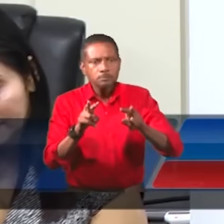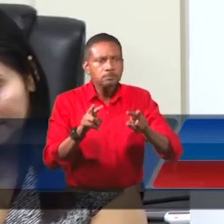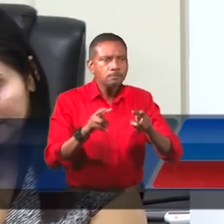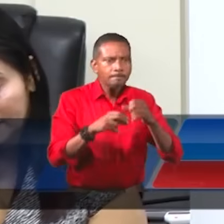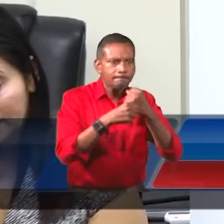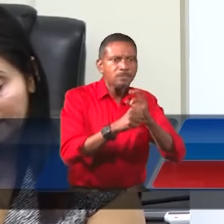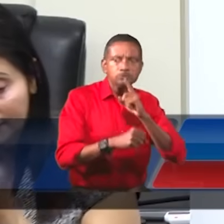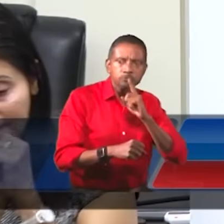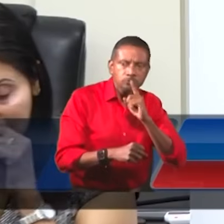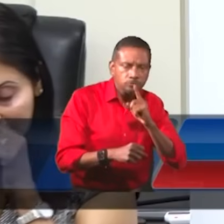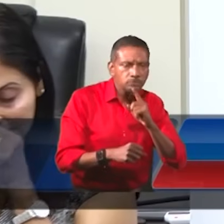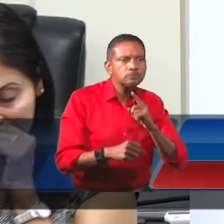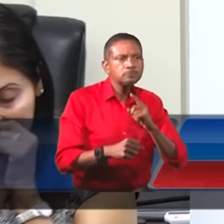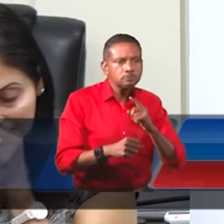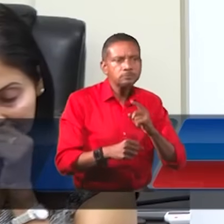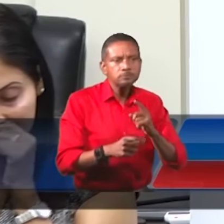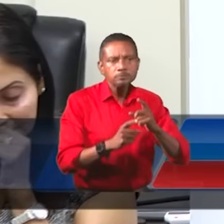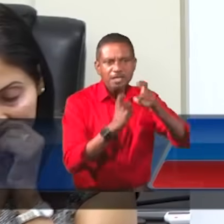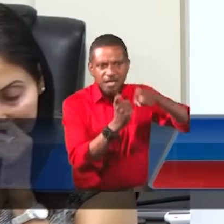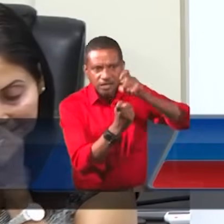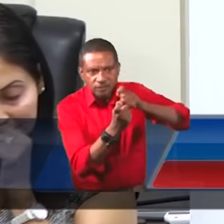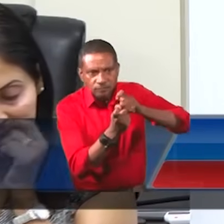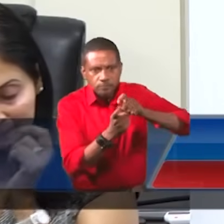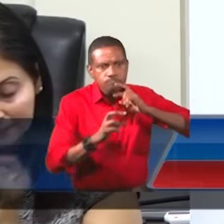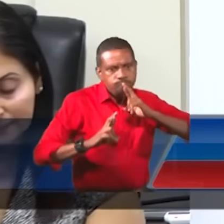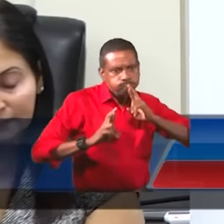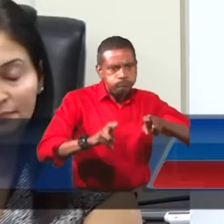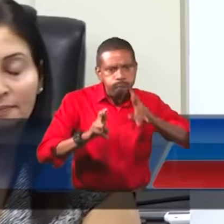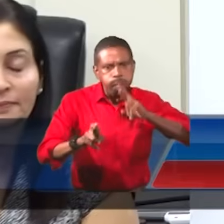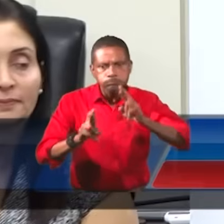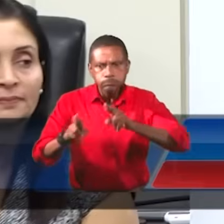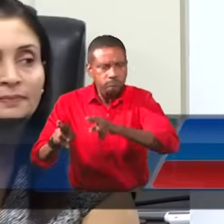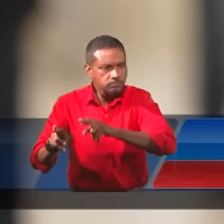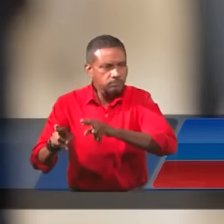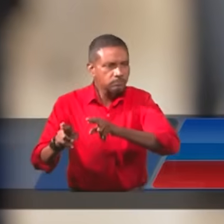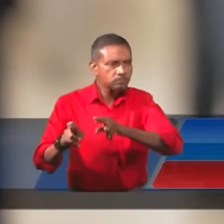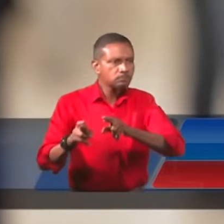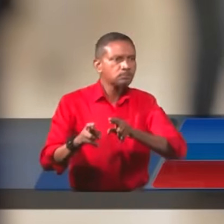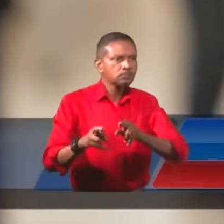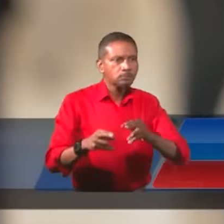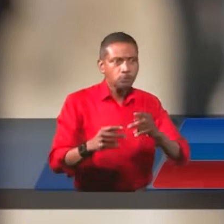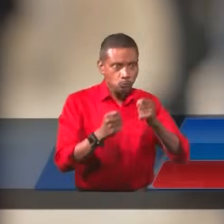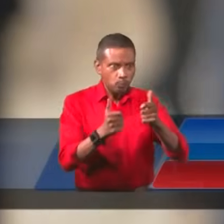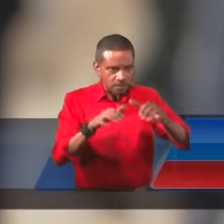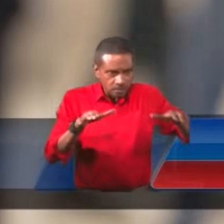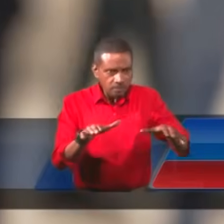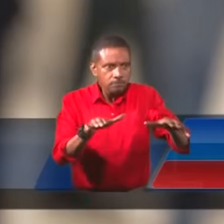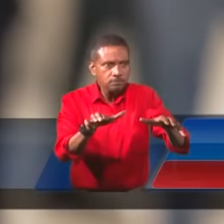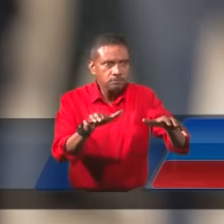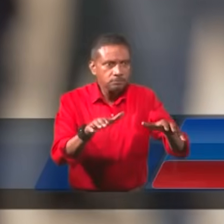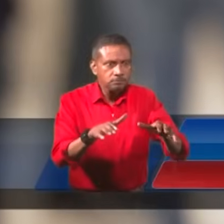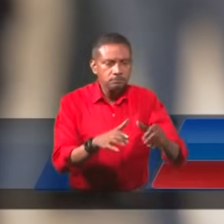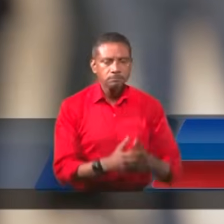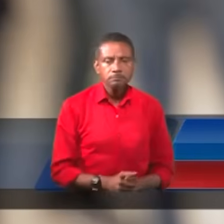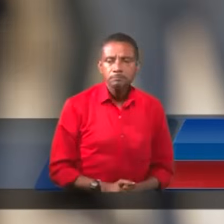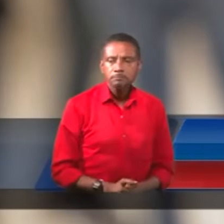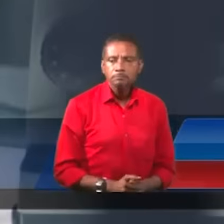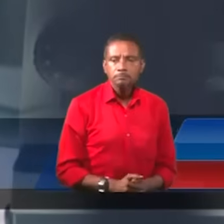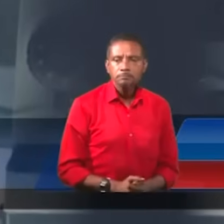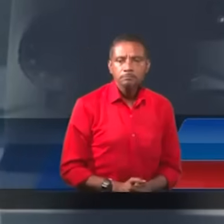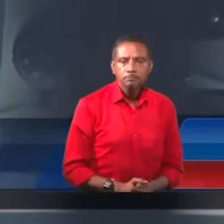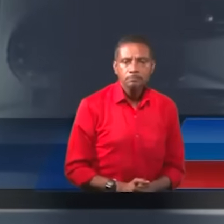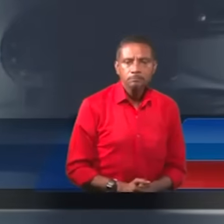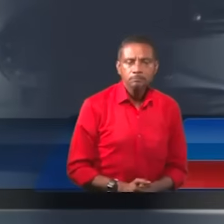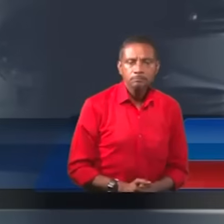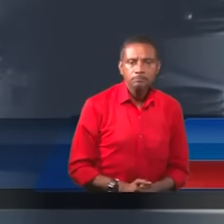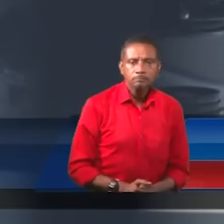timely dedication, accurate reporting, and effective response. Vaccine-preventable diseases, also known as